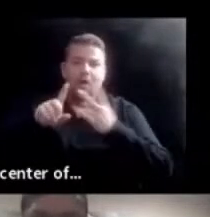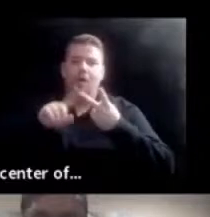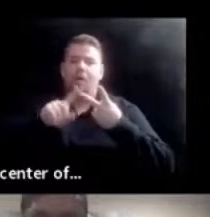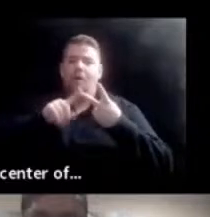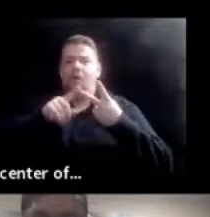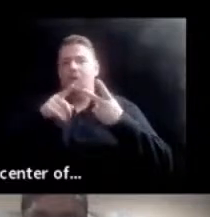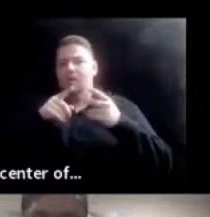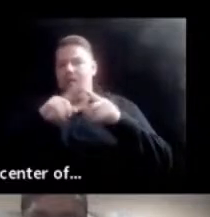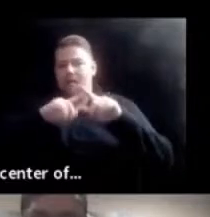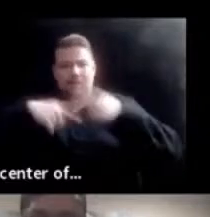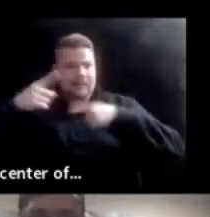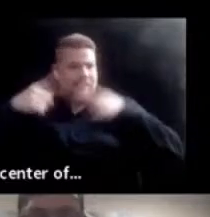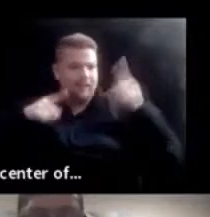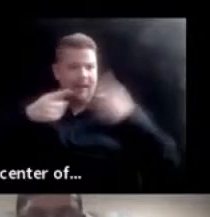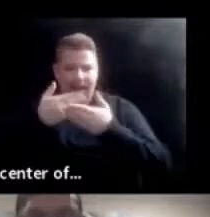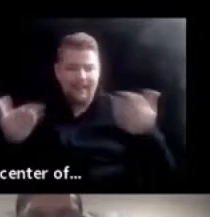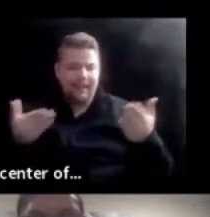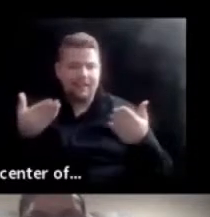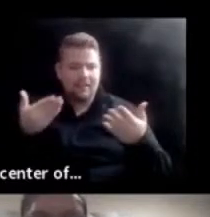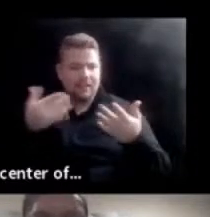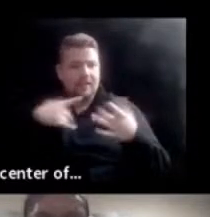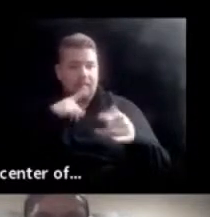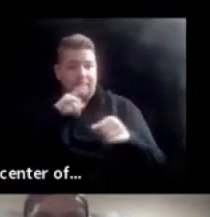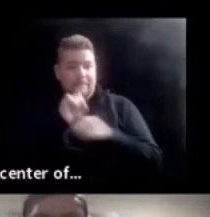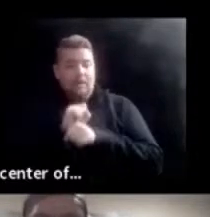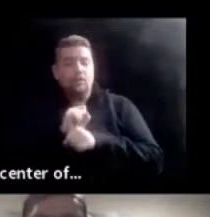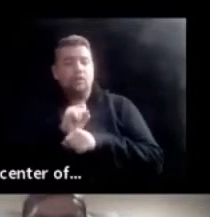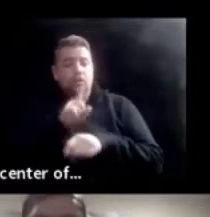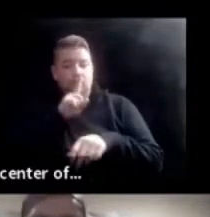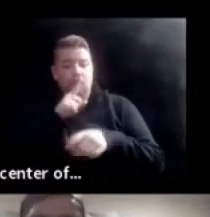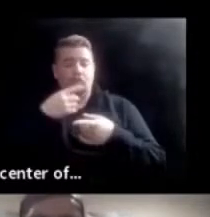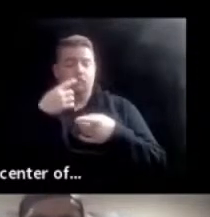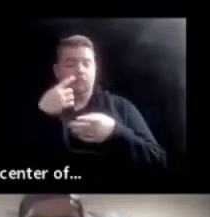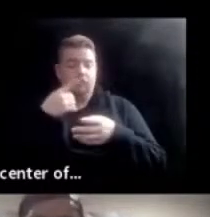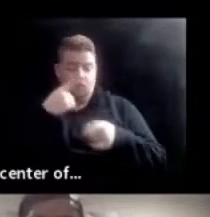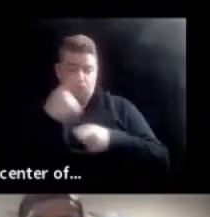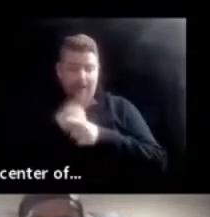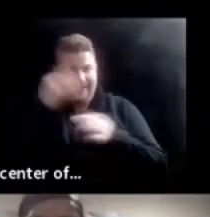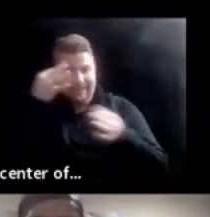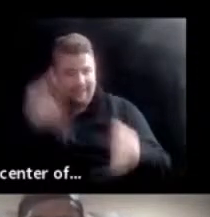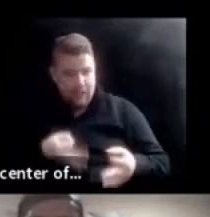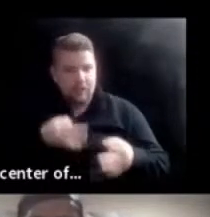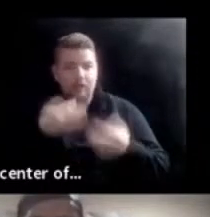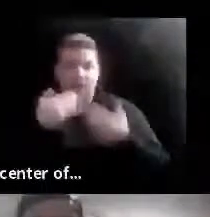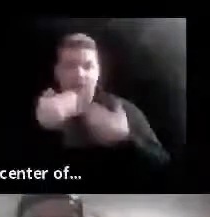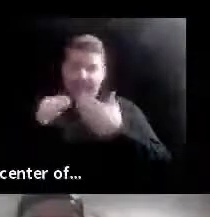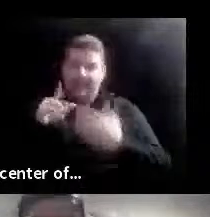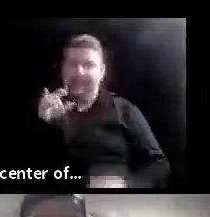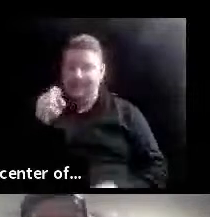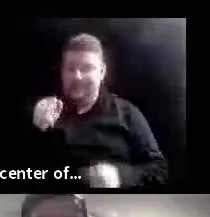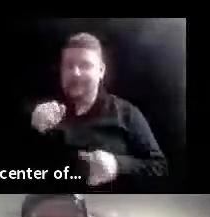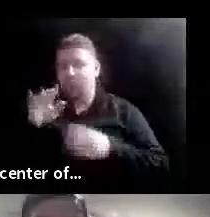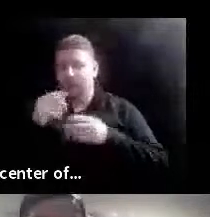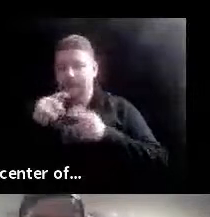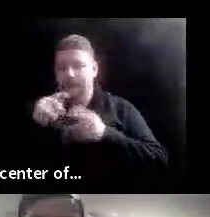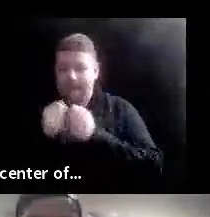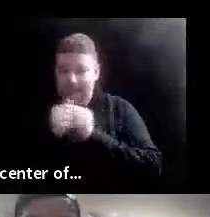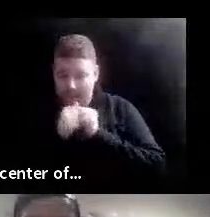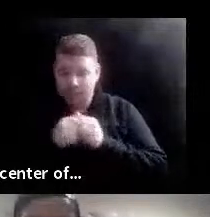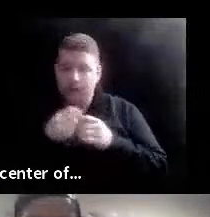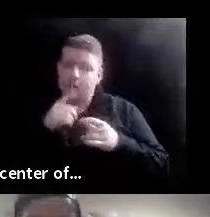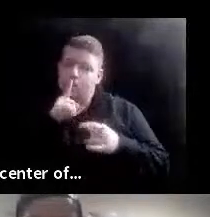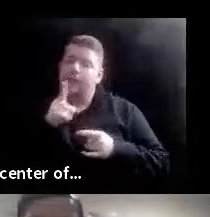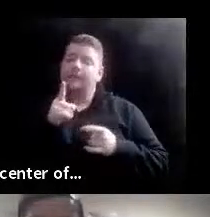all kinds of stuff to make sure they're making the right decision. So I applaud Lisa and her team for doing that and trying to make sure they keep as